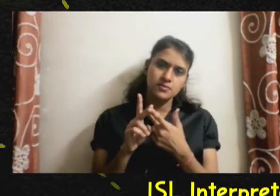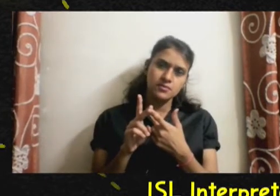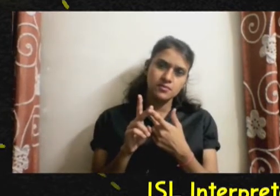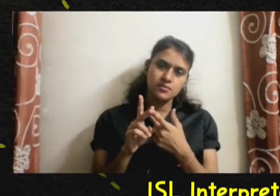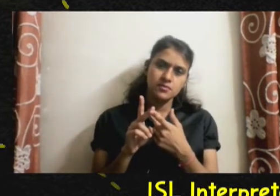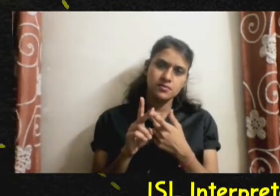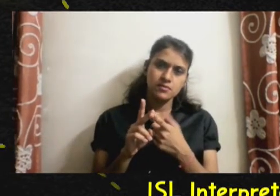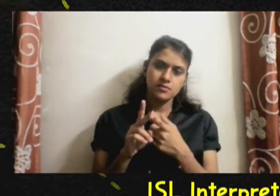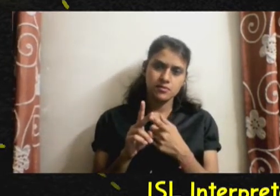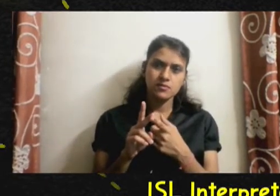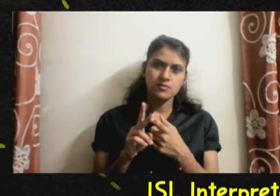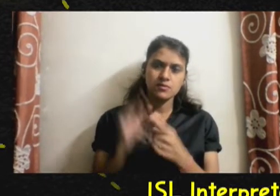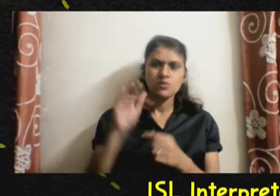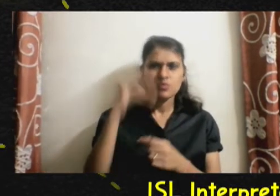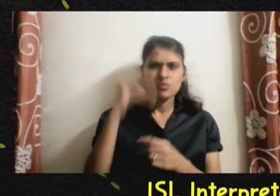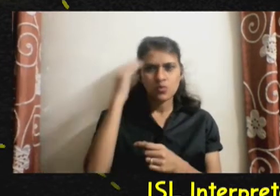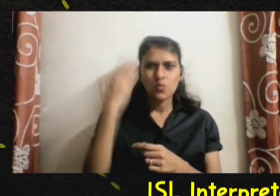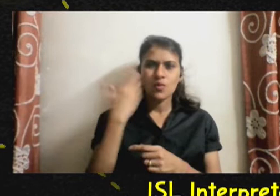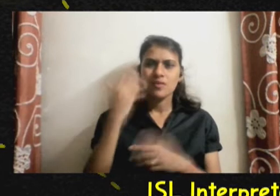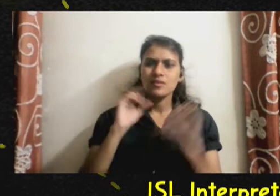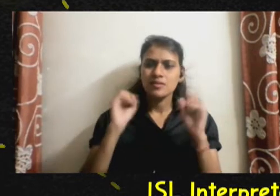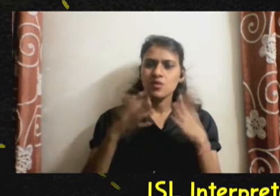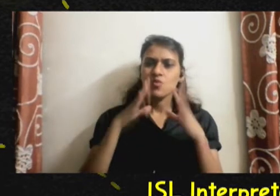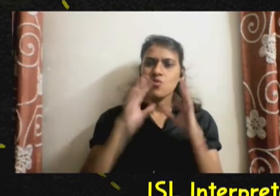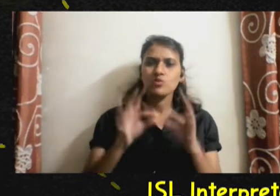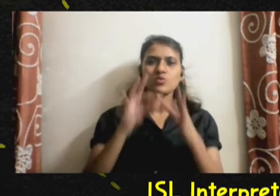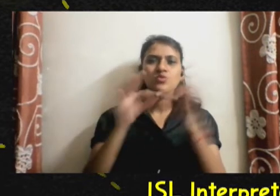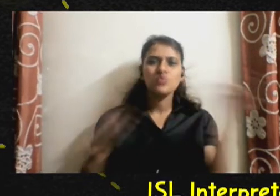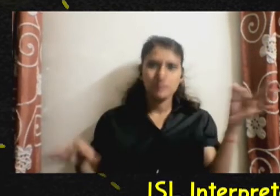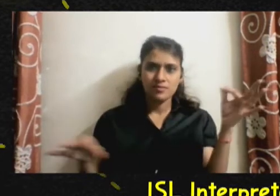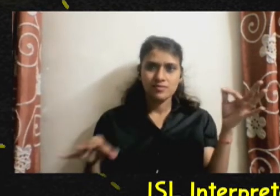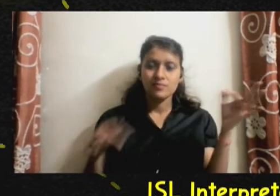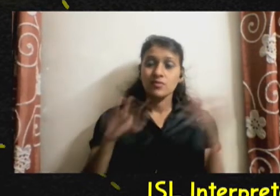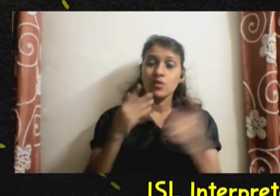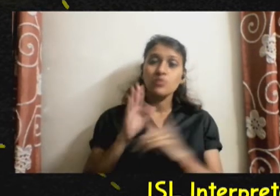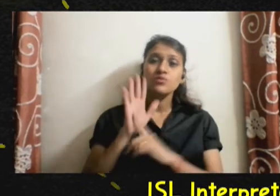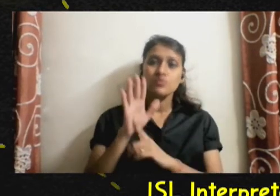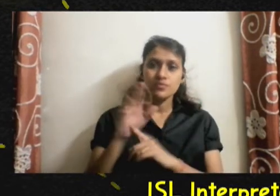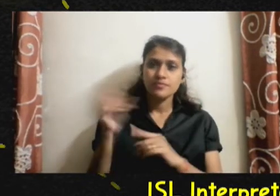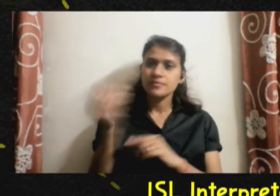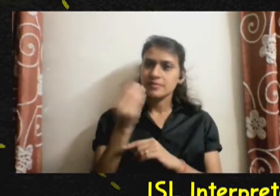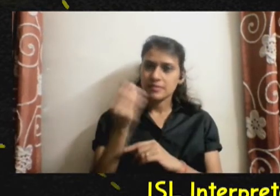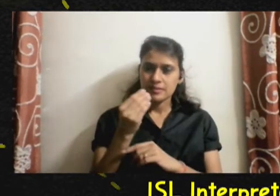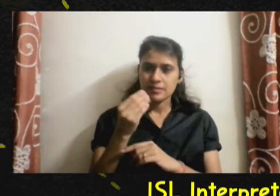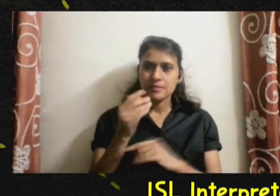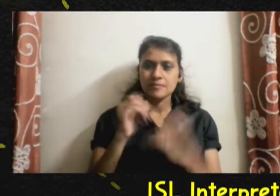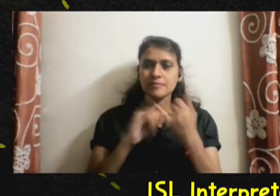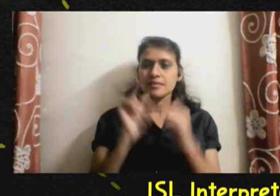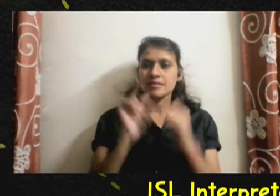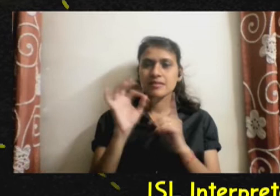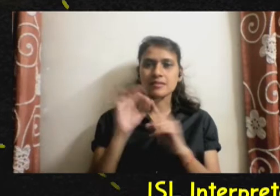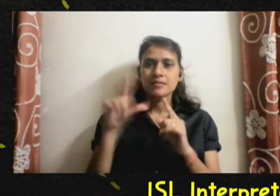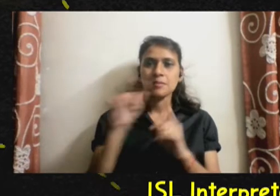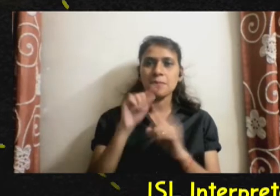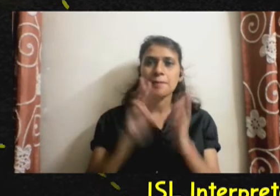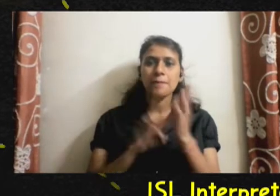though that when I started the origin story, I said how we saw it as a supplementary strategy to our in-person work.